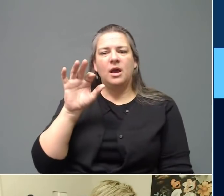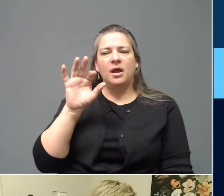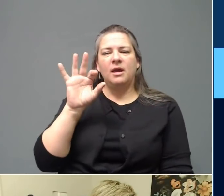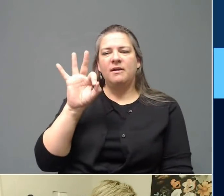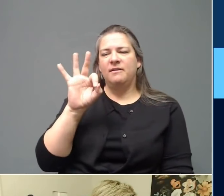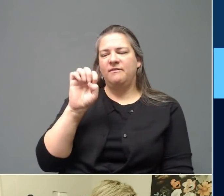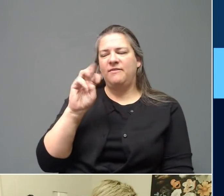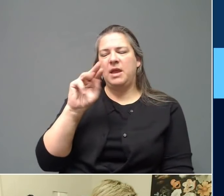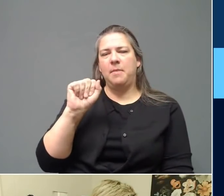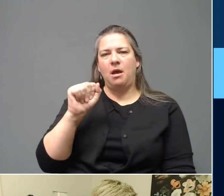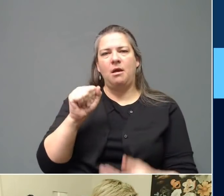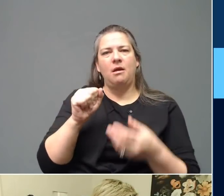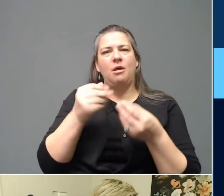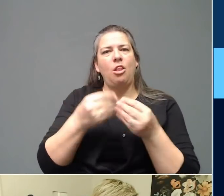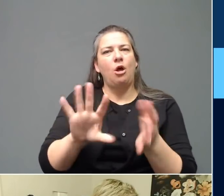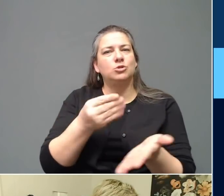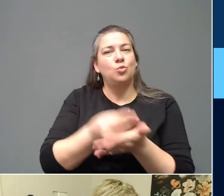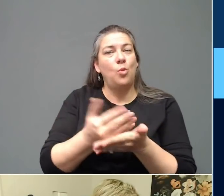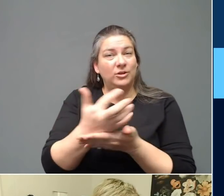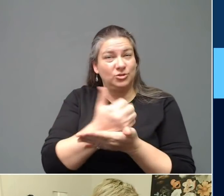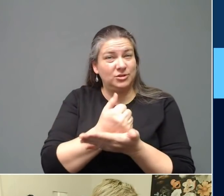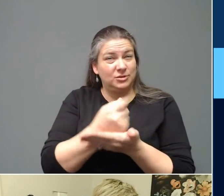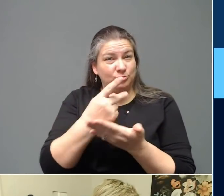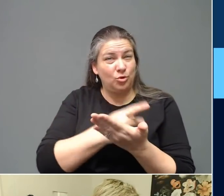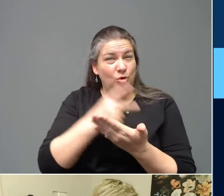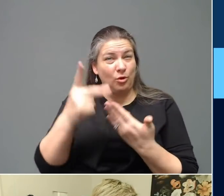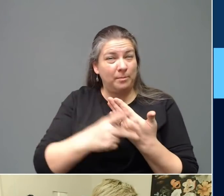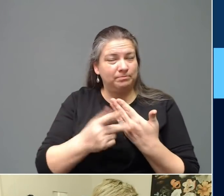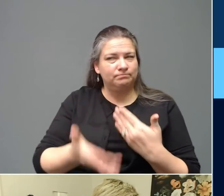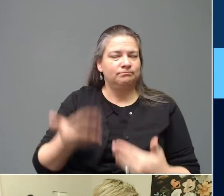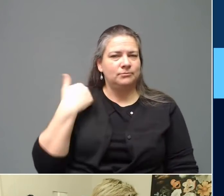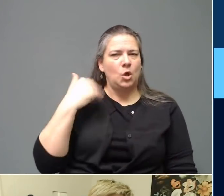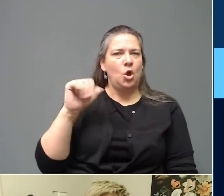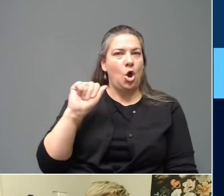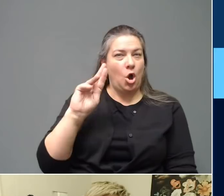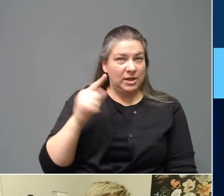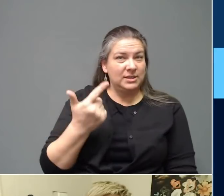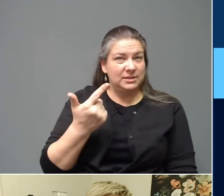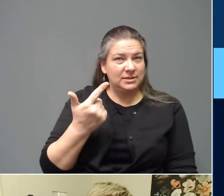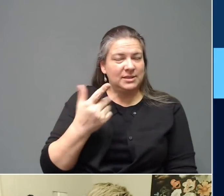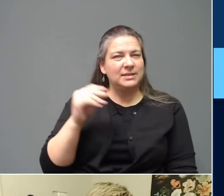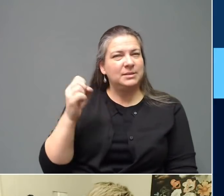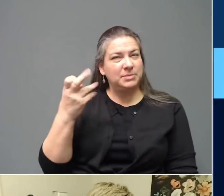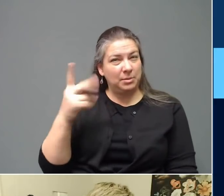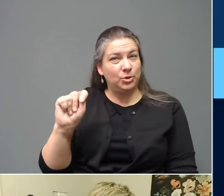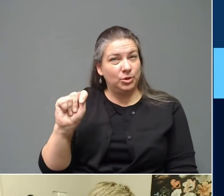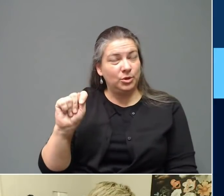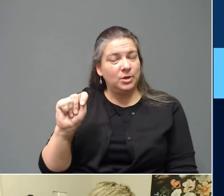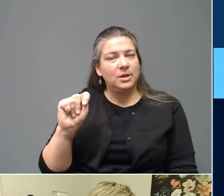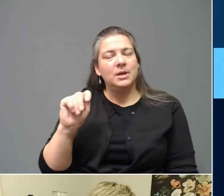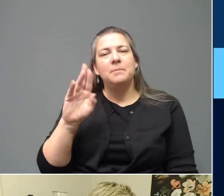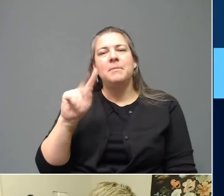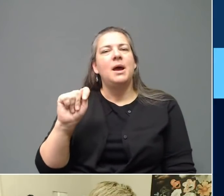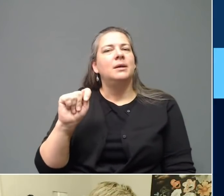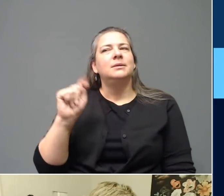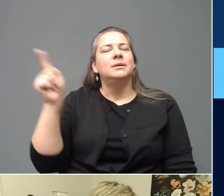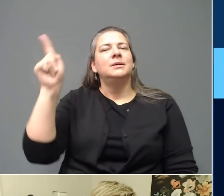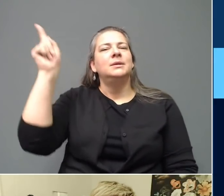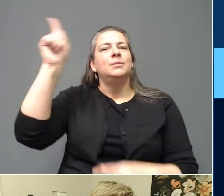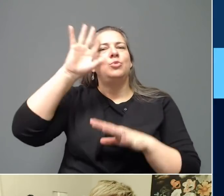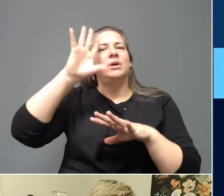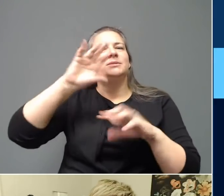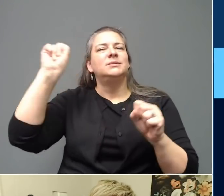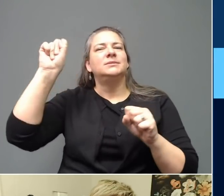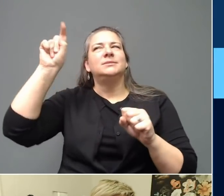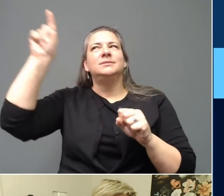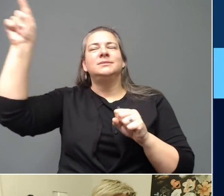that was active back in August and half of September, but unfortunately the presidential decree that set that